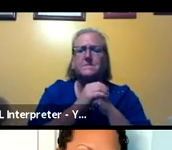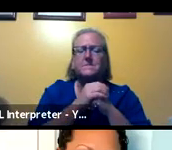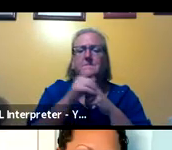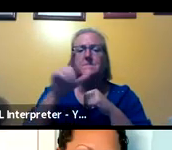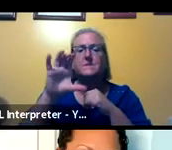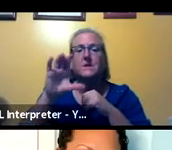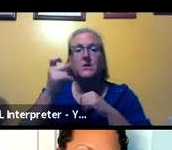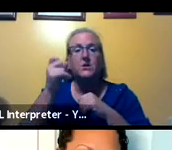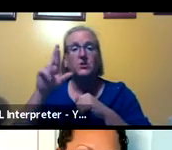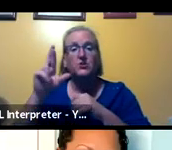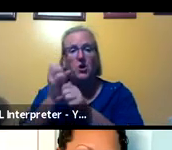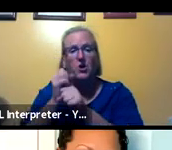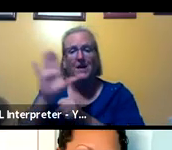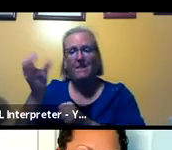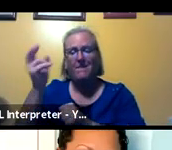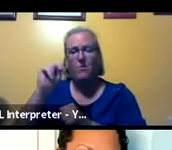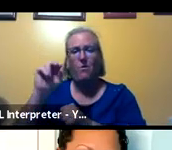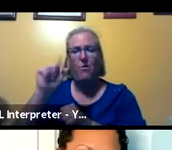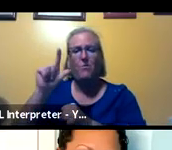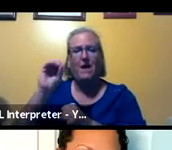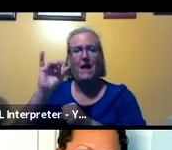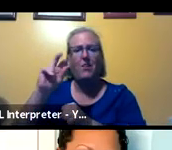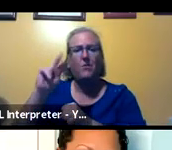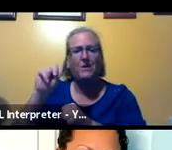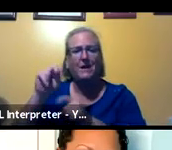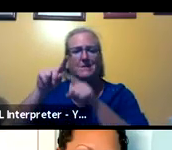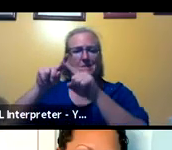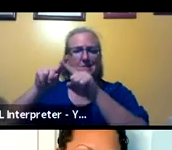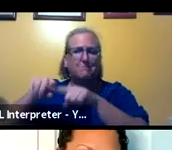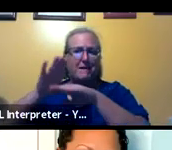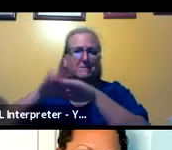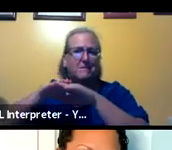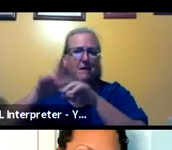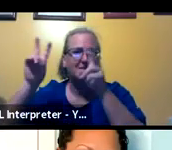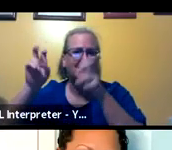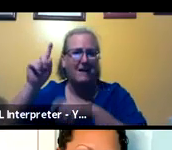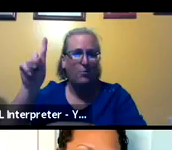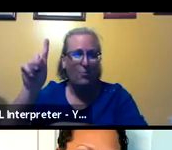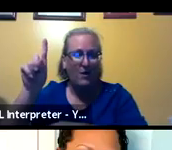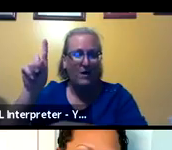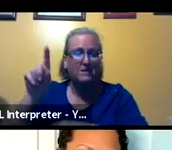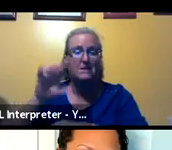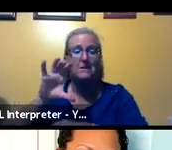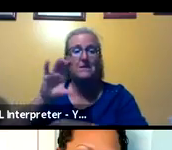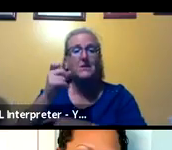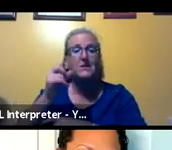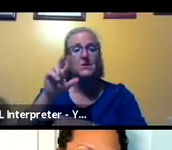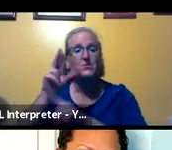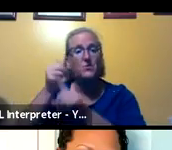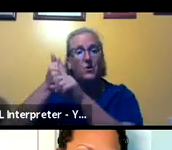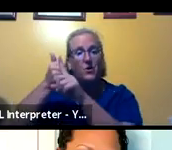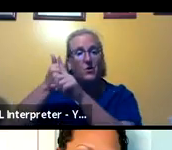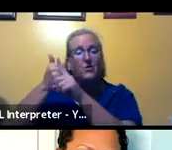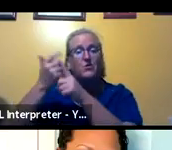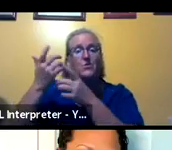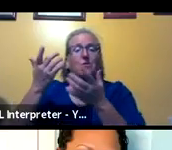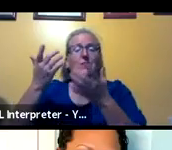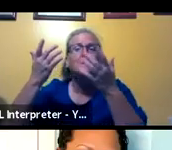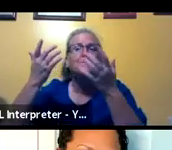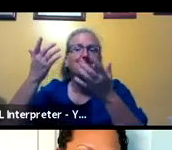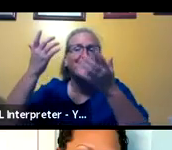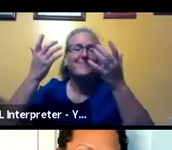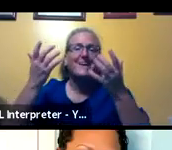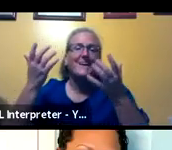charters get their own allocation based on Title I, and charters, however the charter